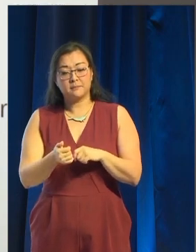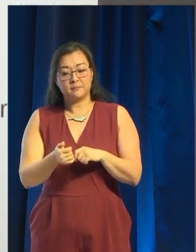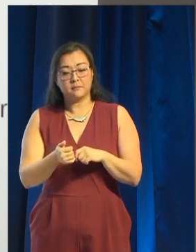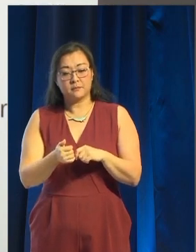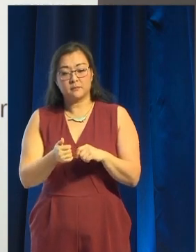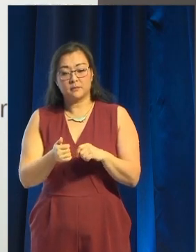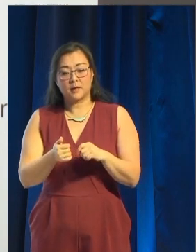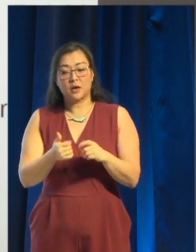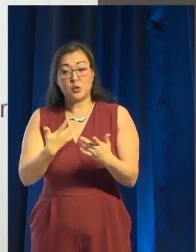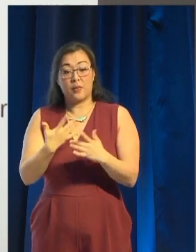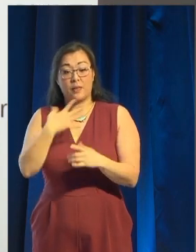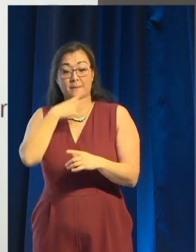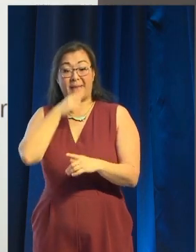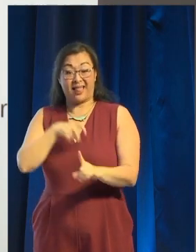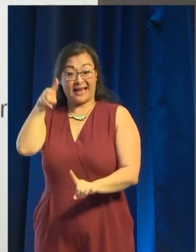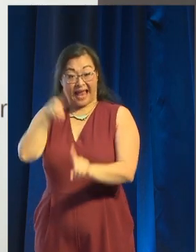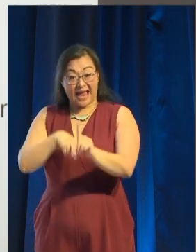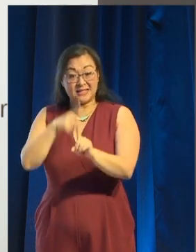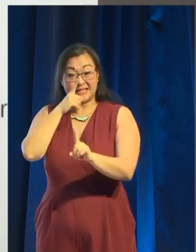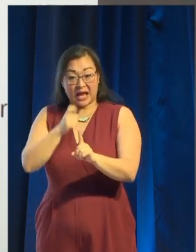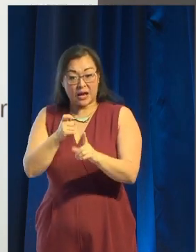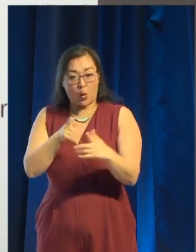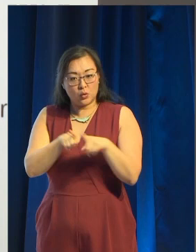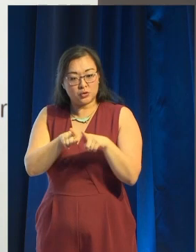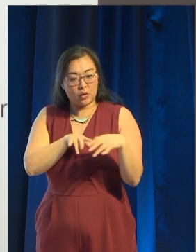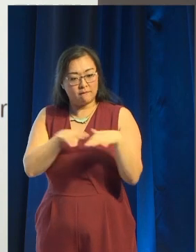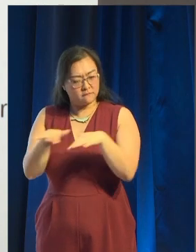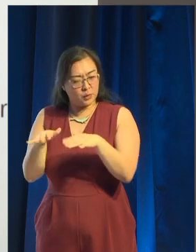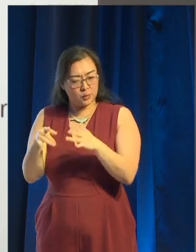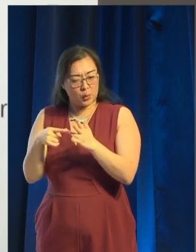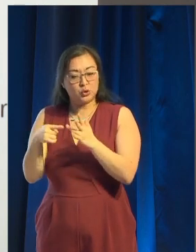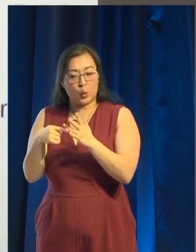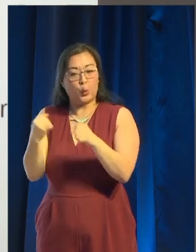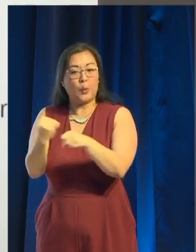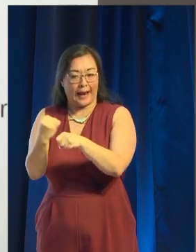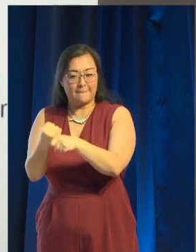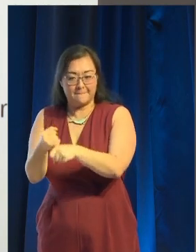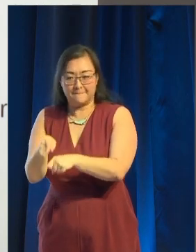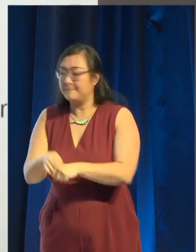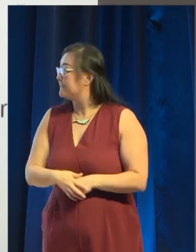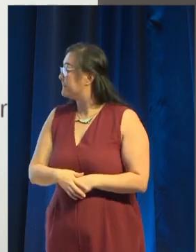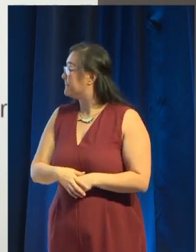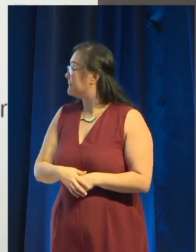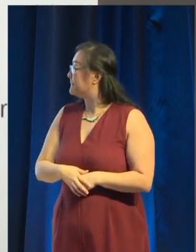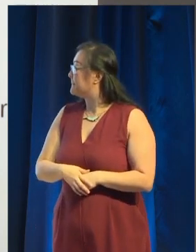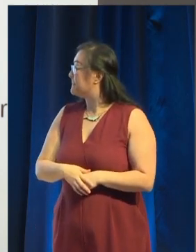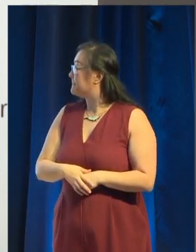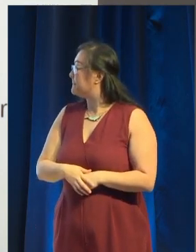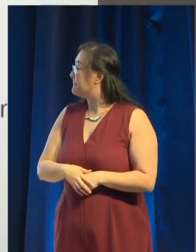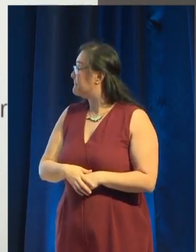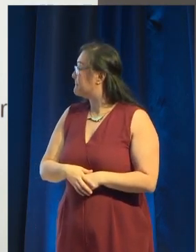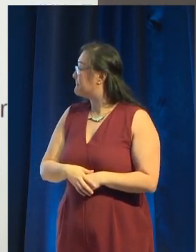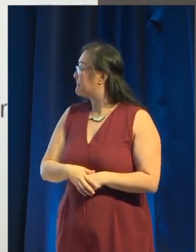And Sarah Christina Ganson also thinks that Otome games reflect essentialist